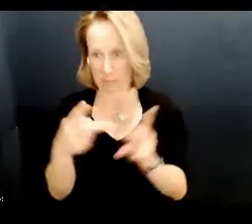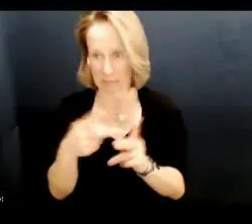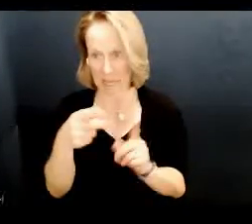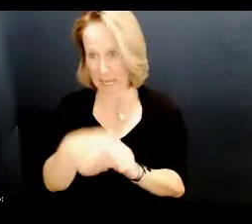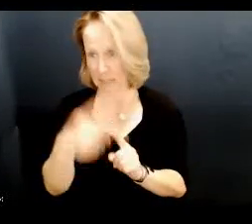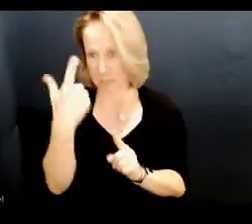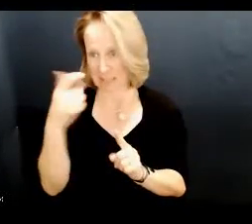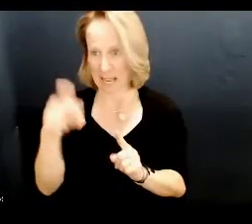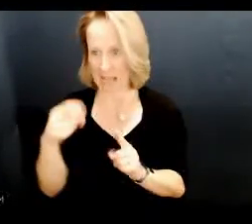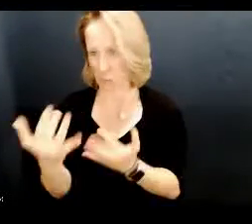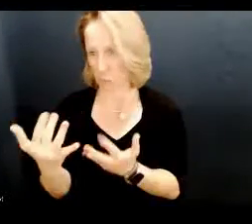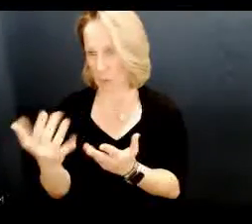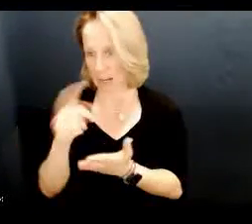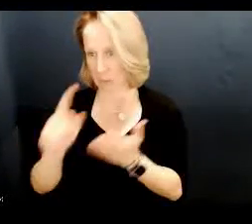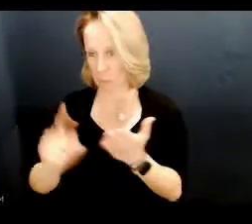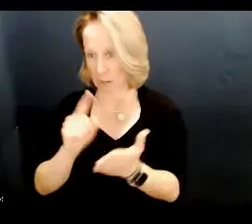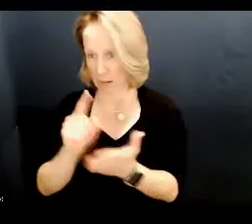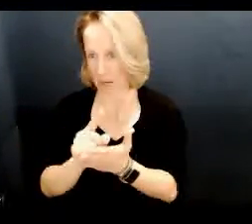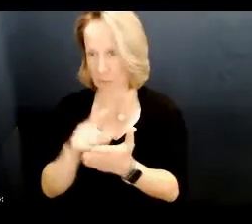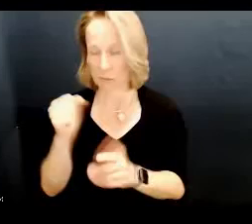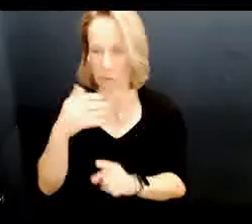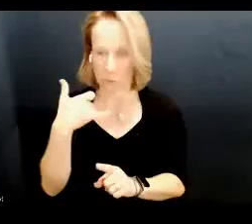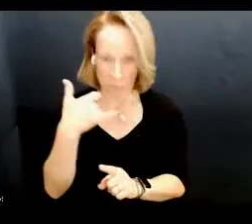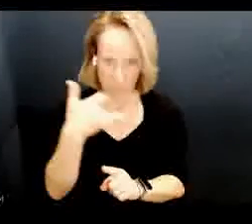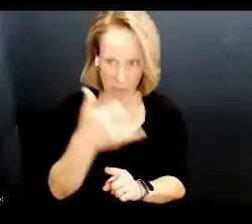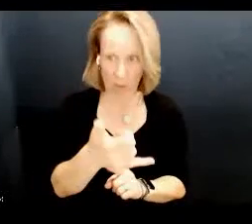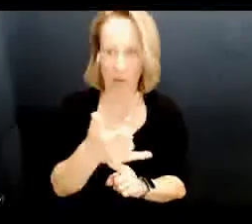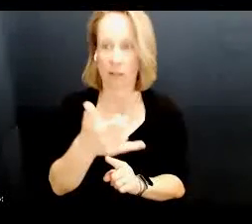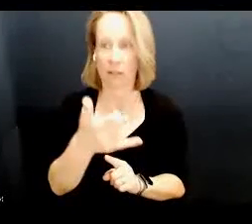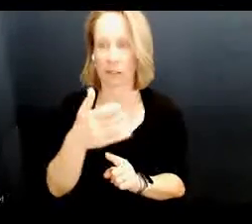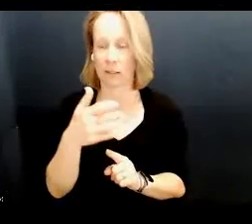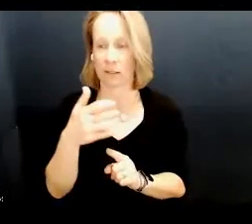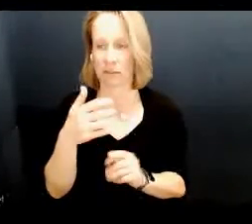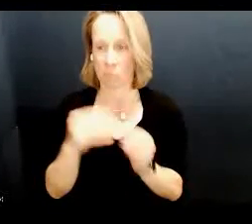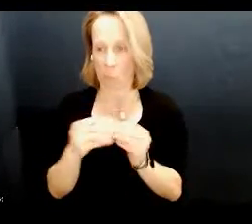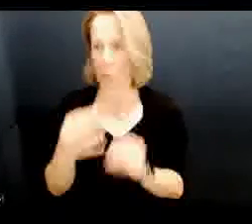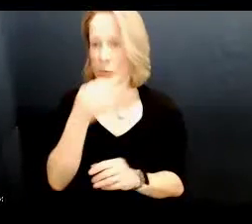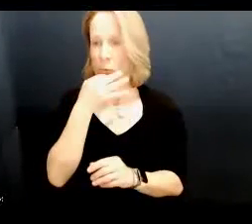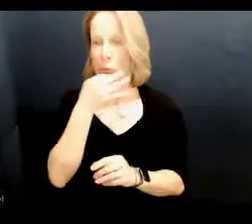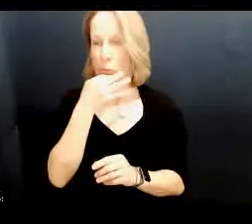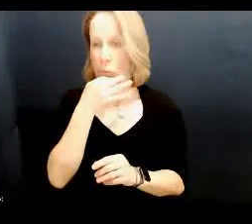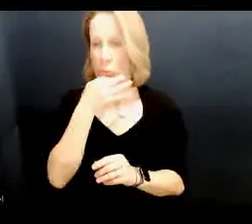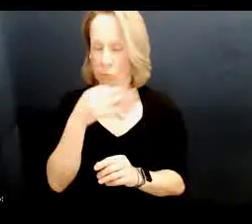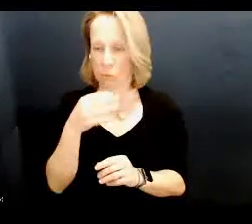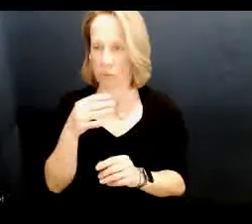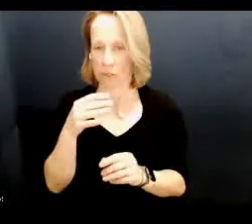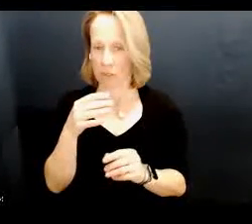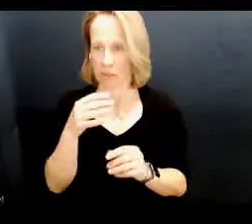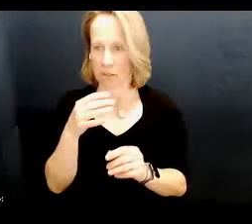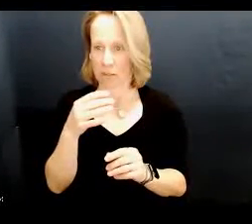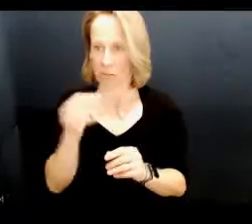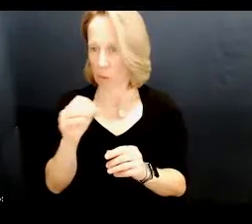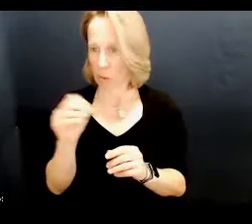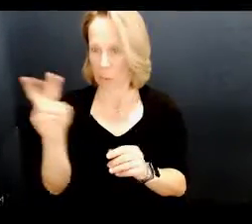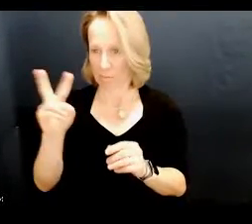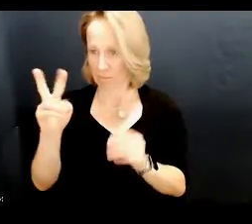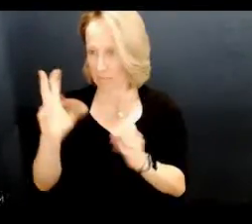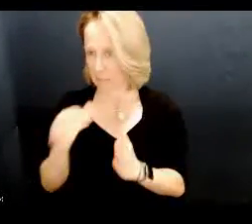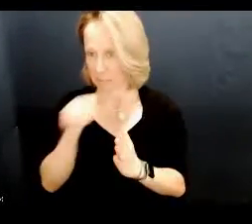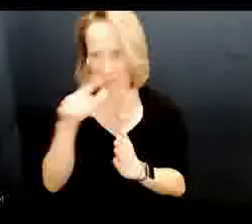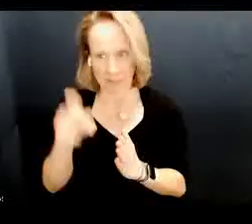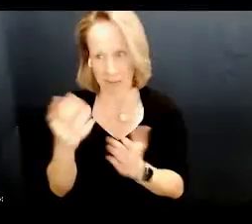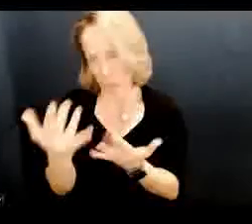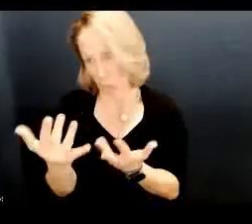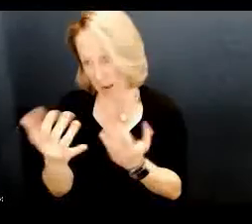Calling the forensic facility sooner so the survivor doesn't have to wait so long. Need for better coordination, definitely. Yeah, so those are all really, really great